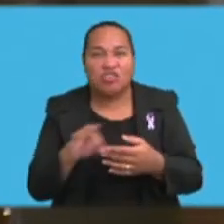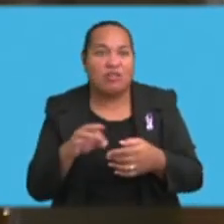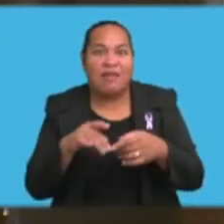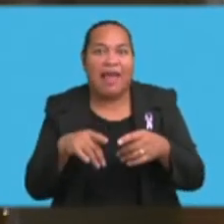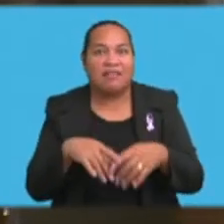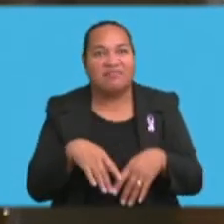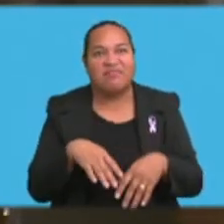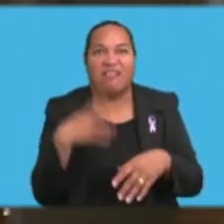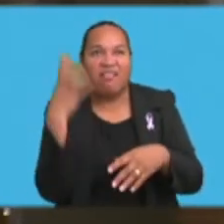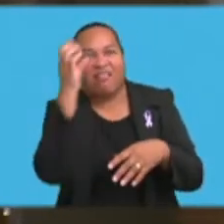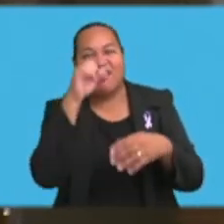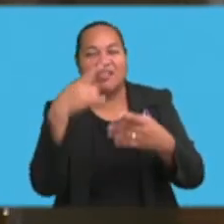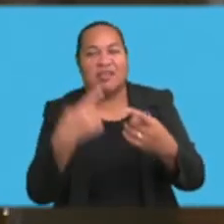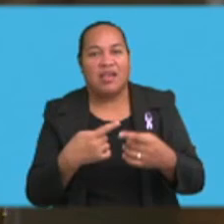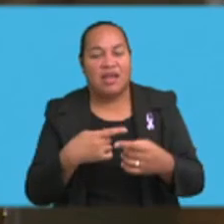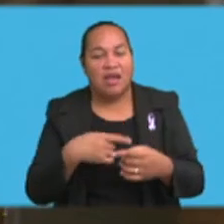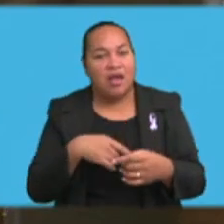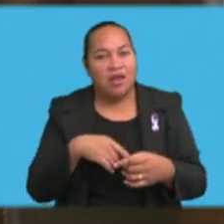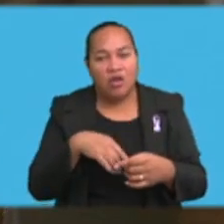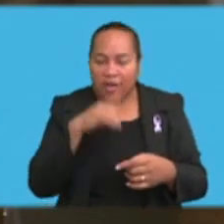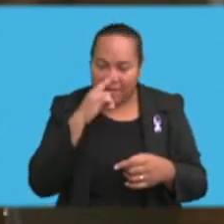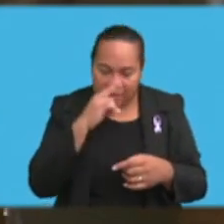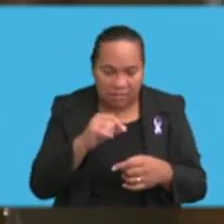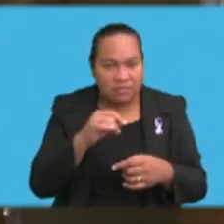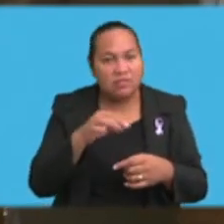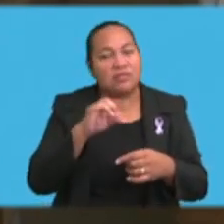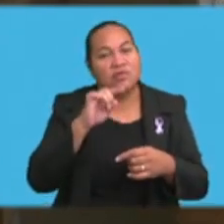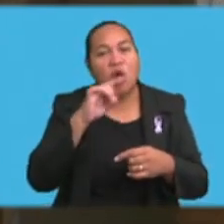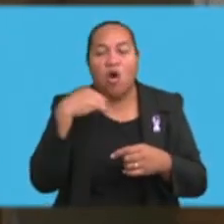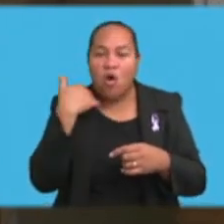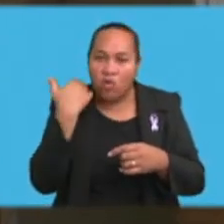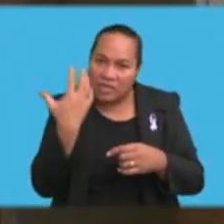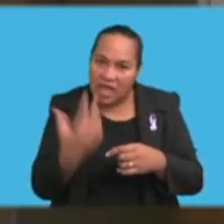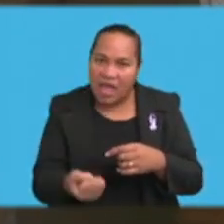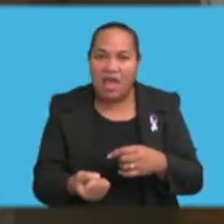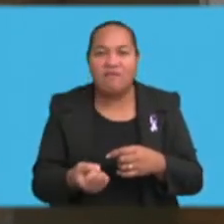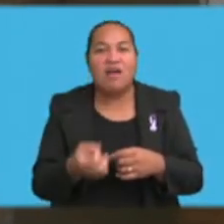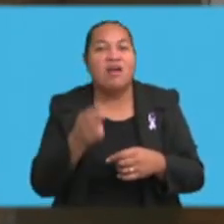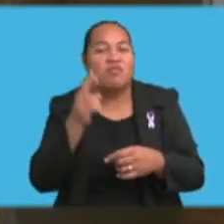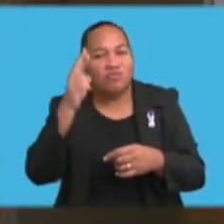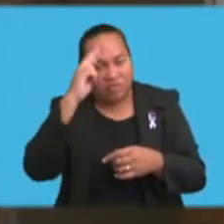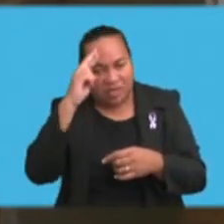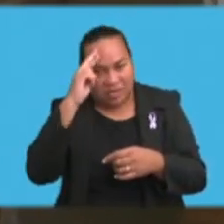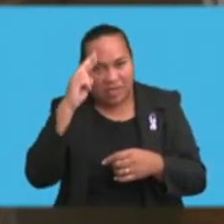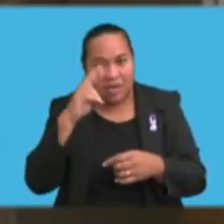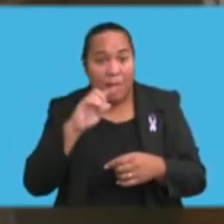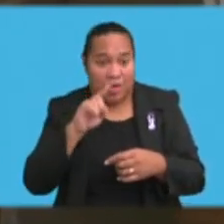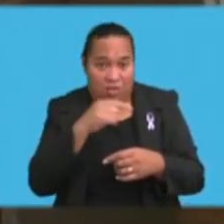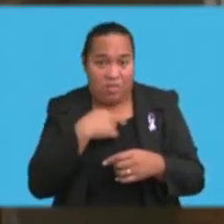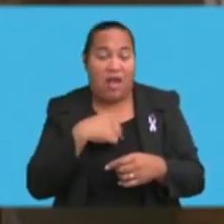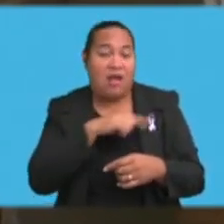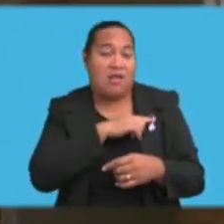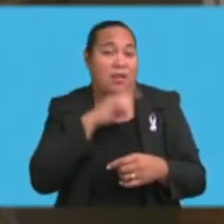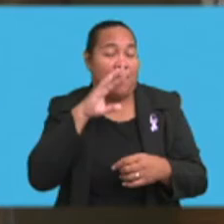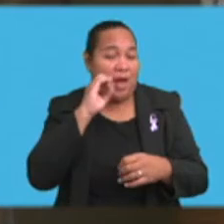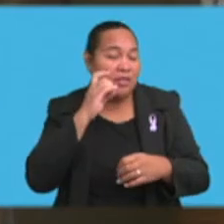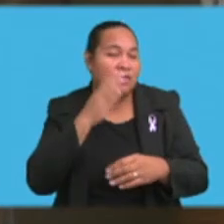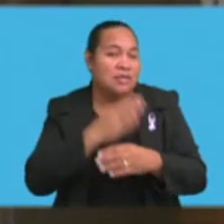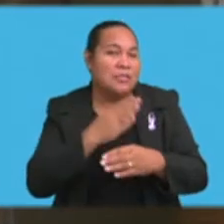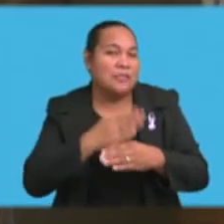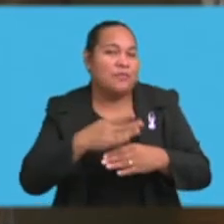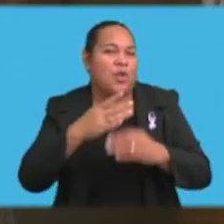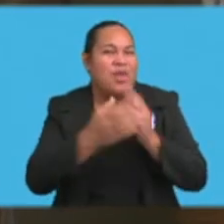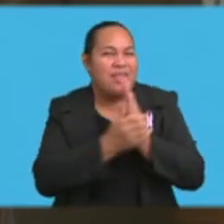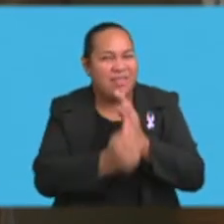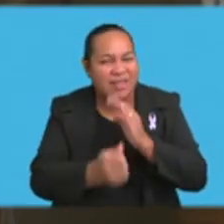they unavoidable. They always have causes. By building a strong prevention culture, these causes can